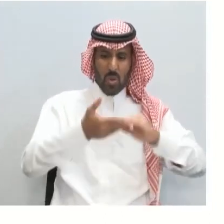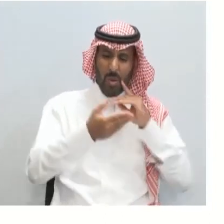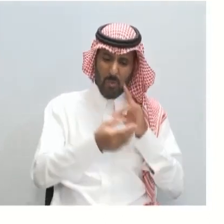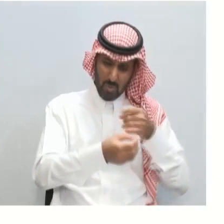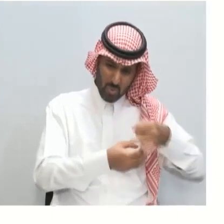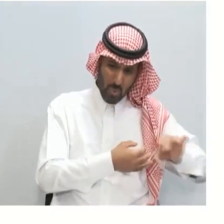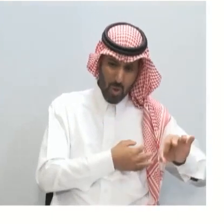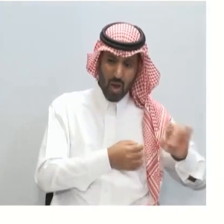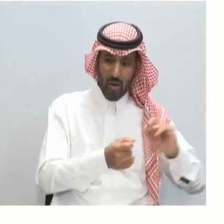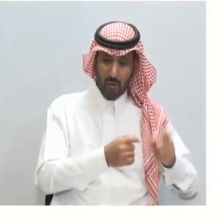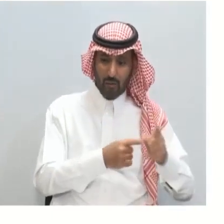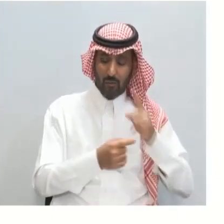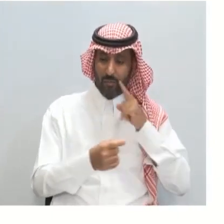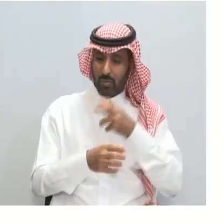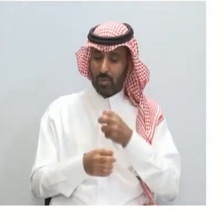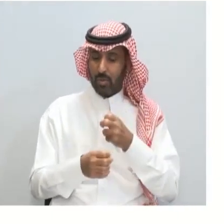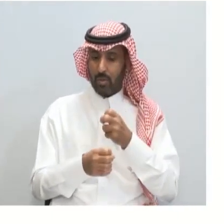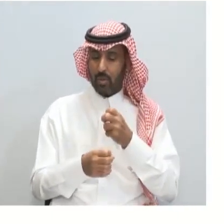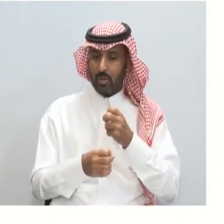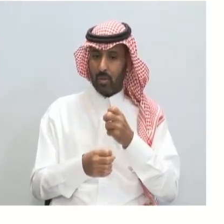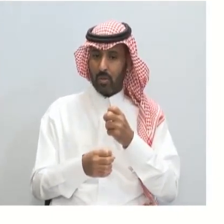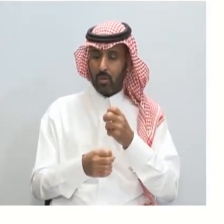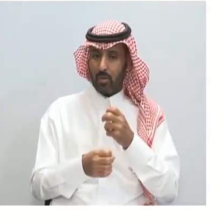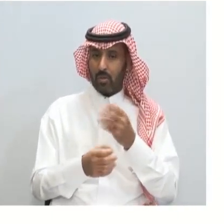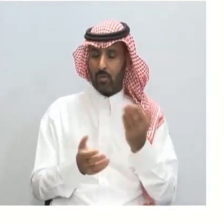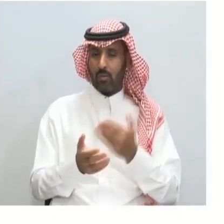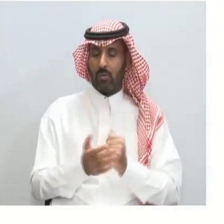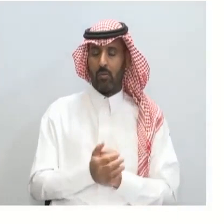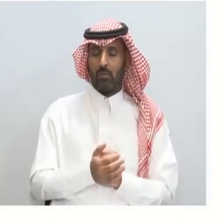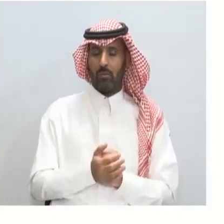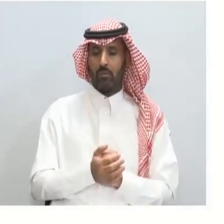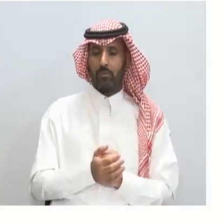with stealing. He's put you in a rotten position.